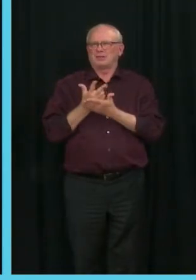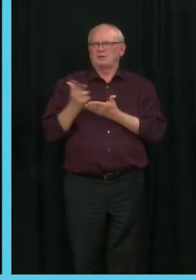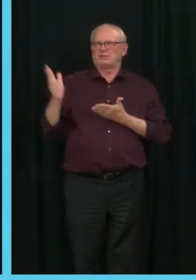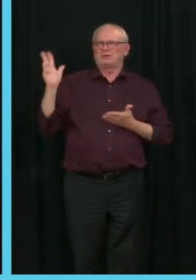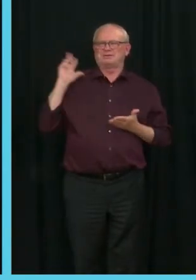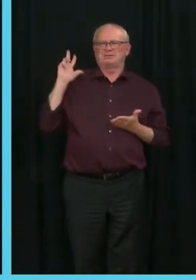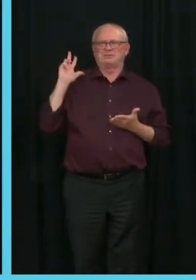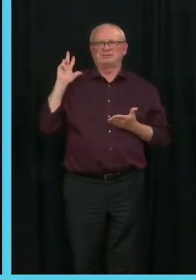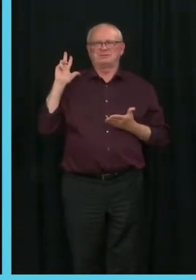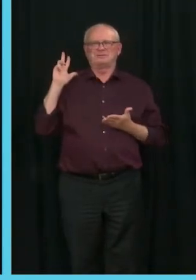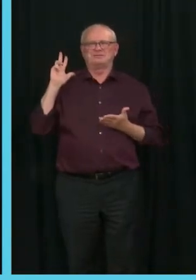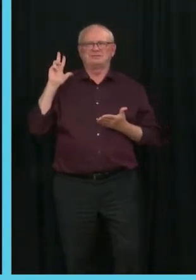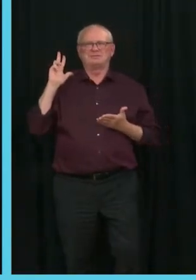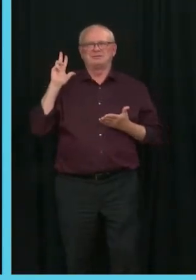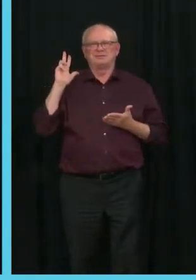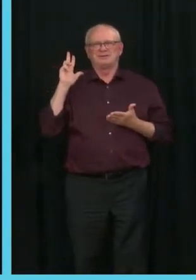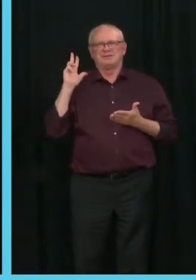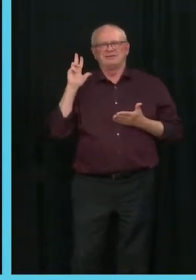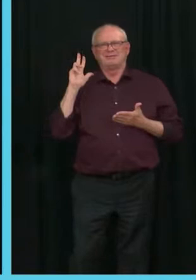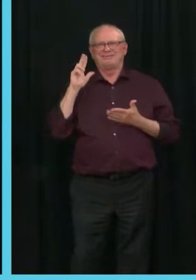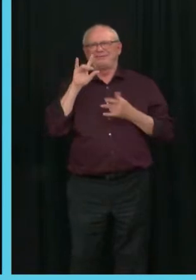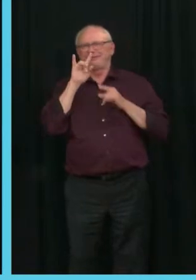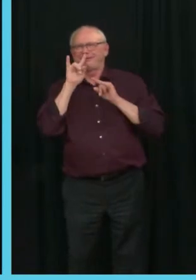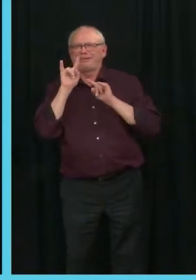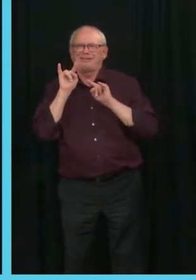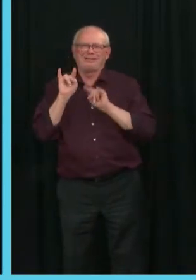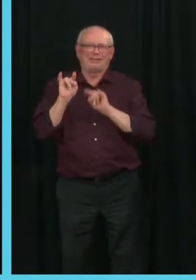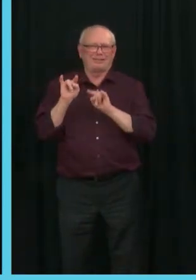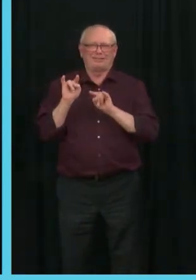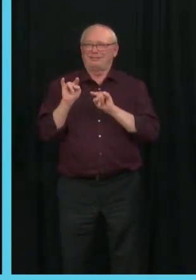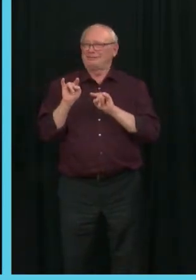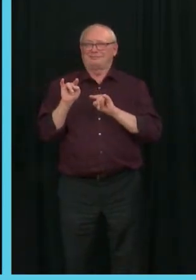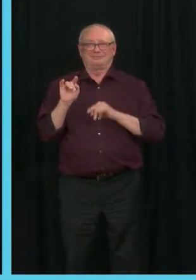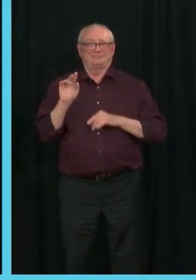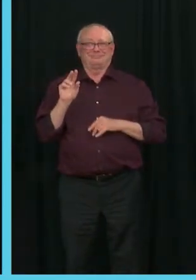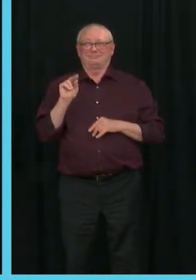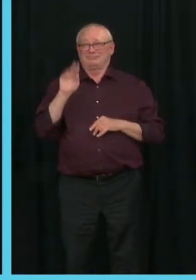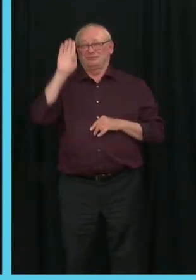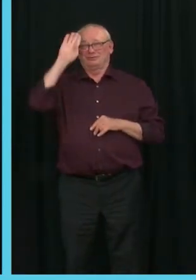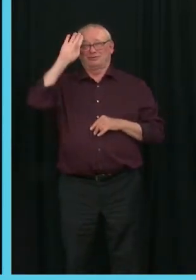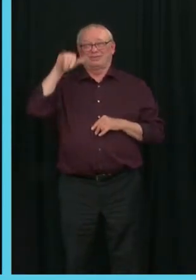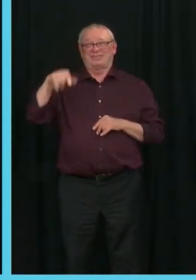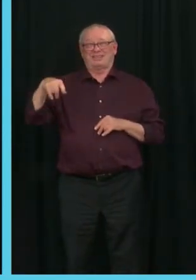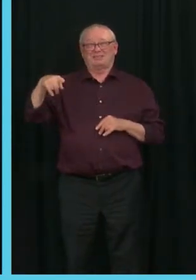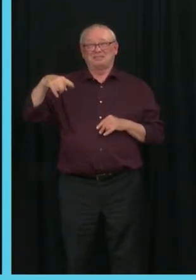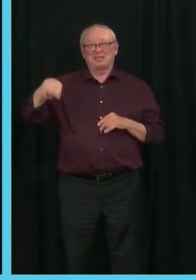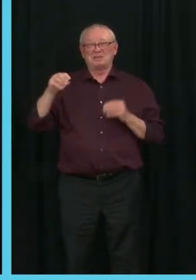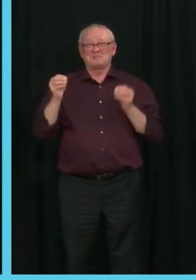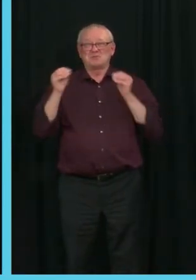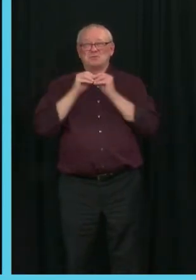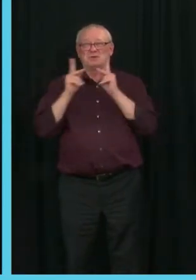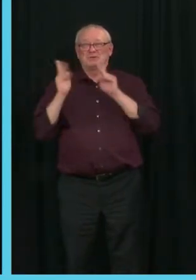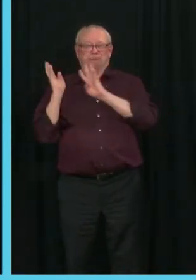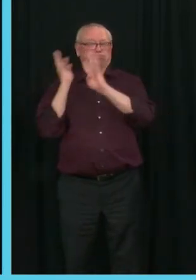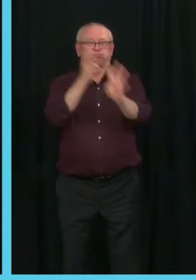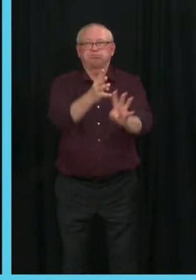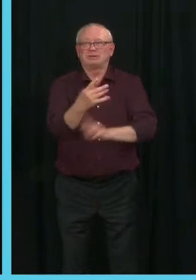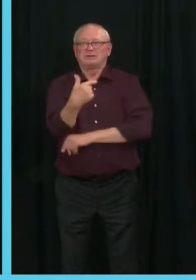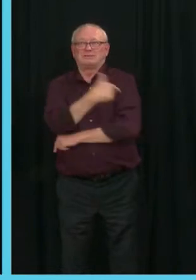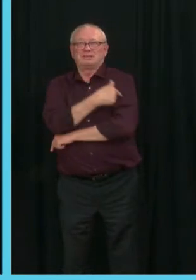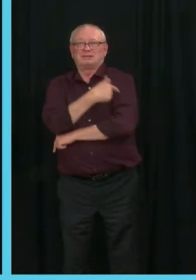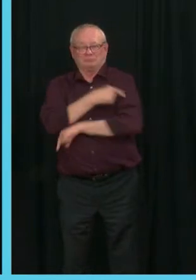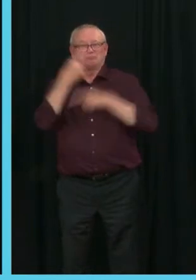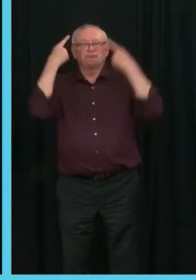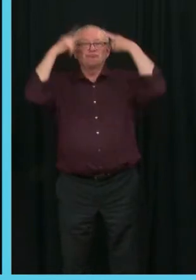of ridicule directed towards them, but they've actually they saw an immediate and huge uptick in vaccination rates,